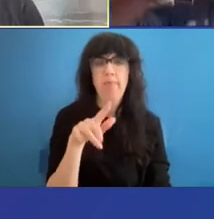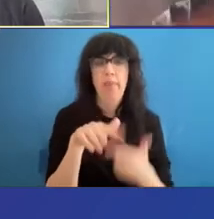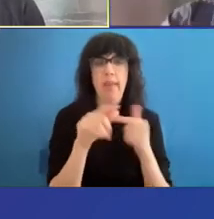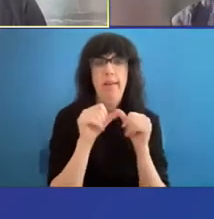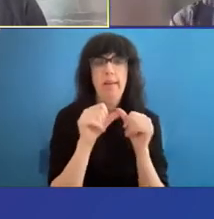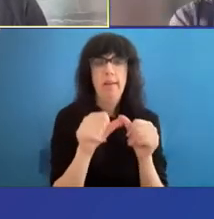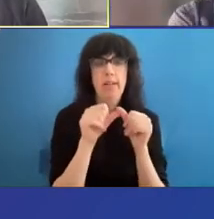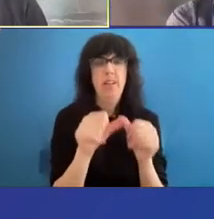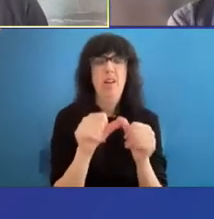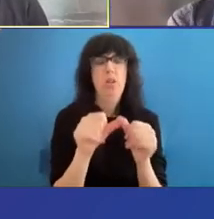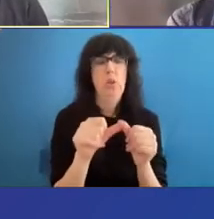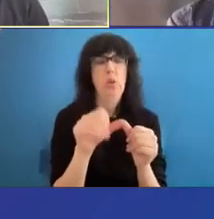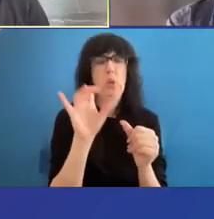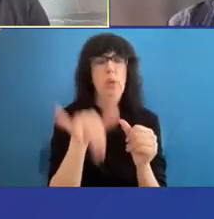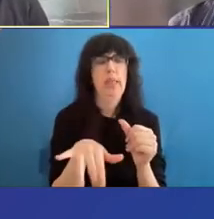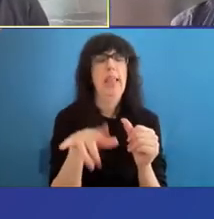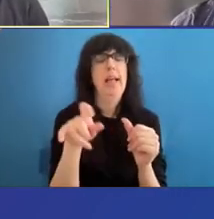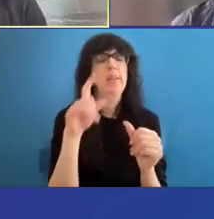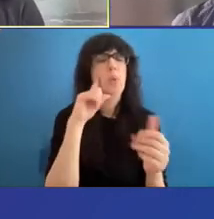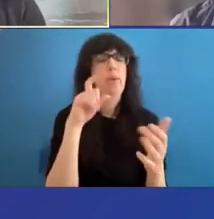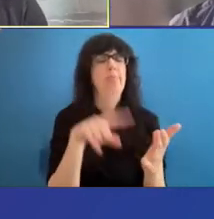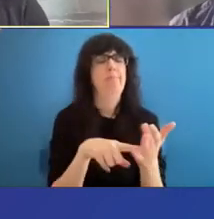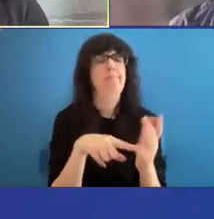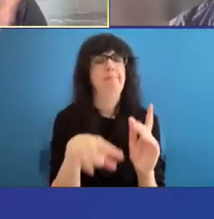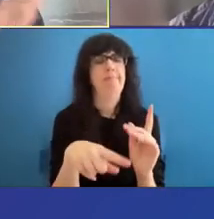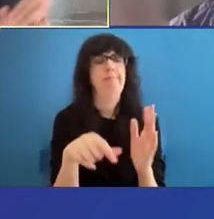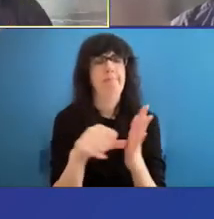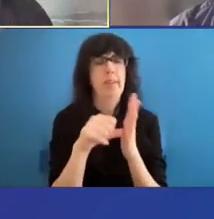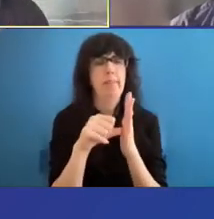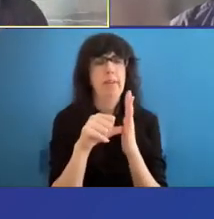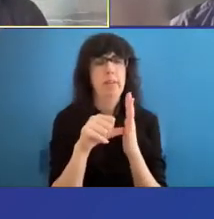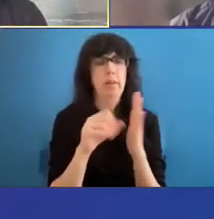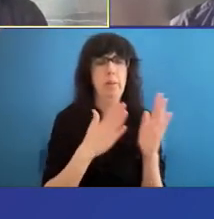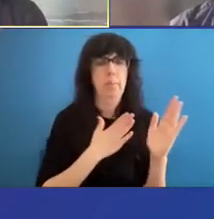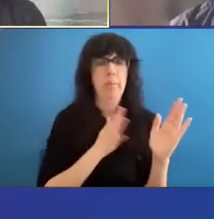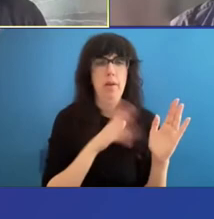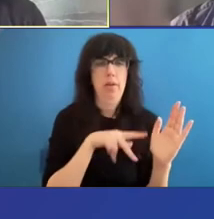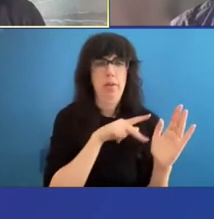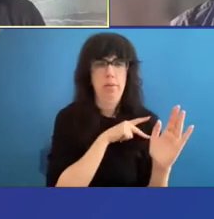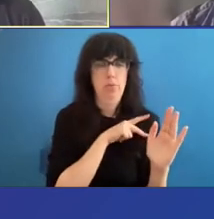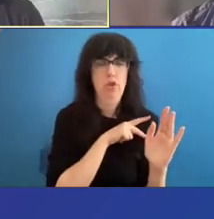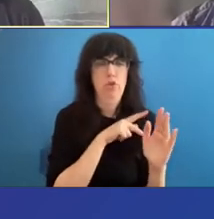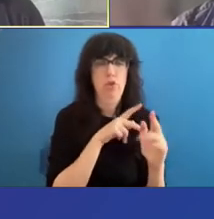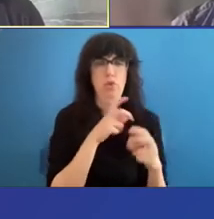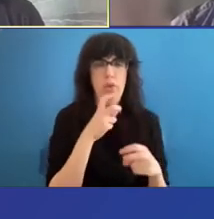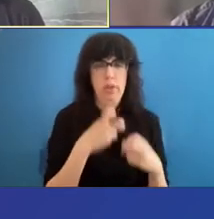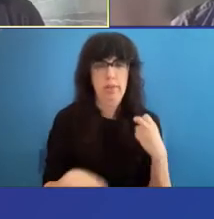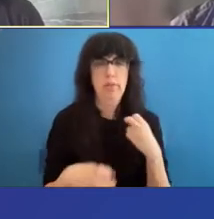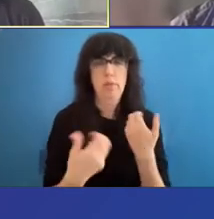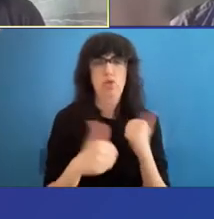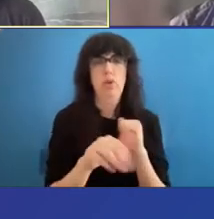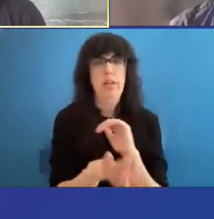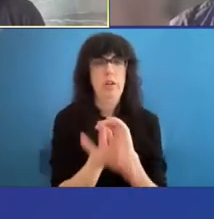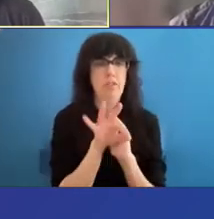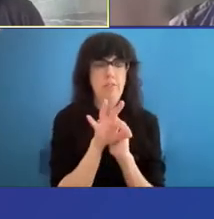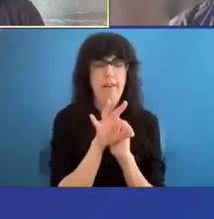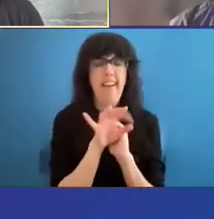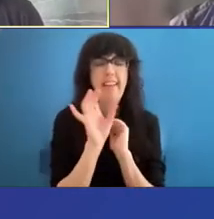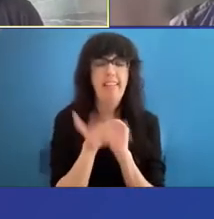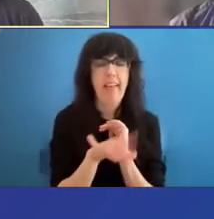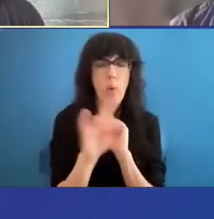what stands out for me, and the recognition of my personal difficulty and the struggle to find it. Like, where is it located?